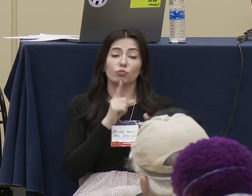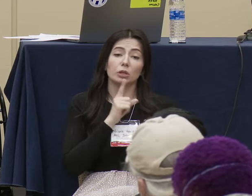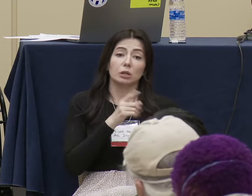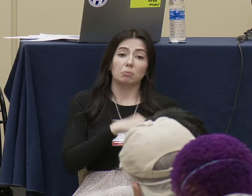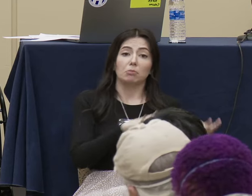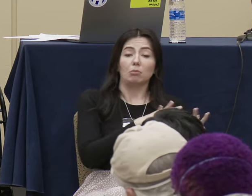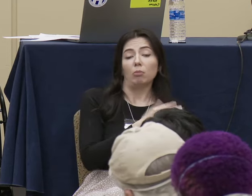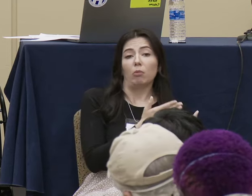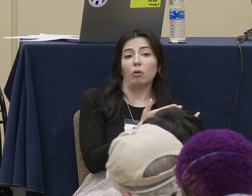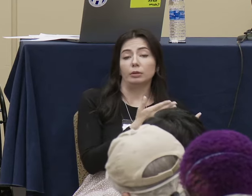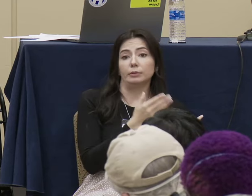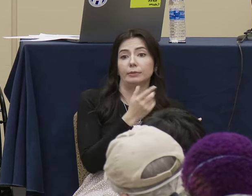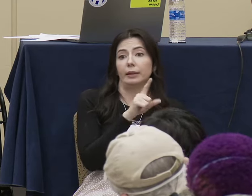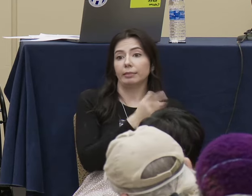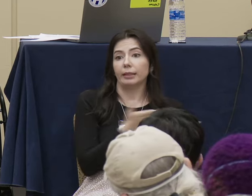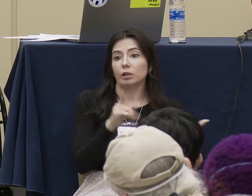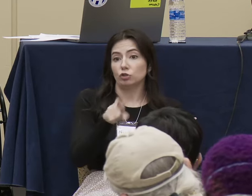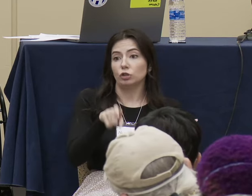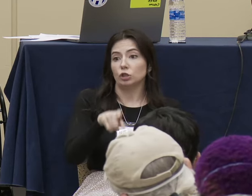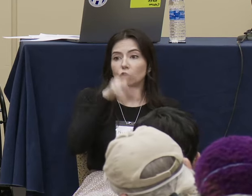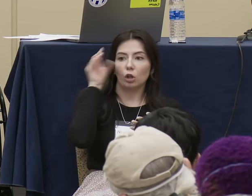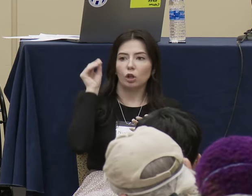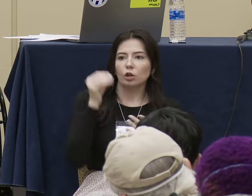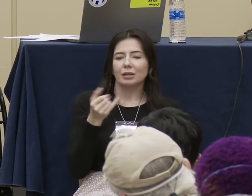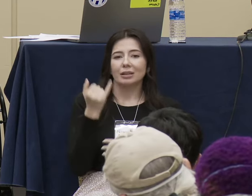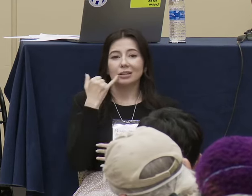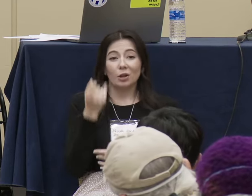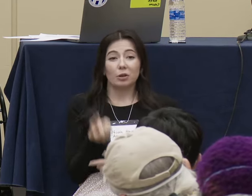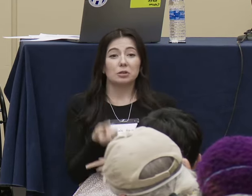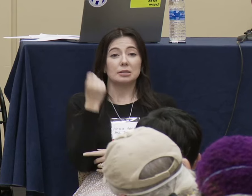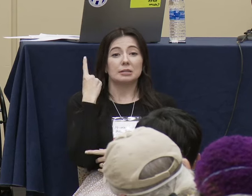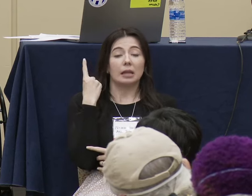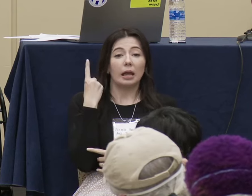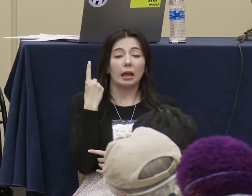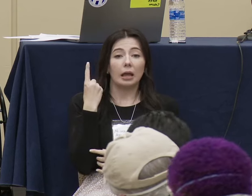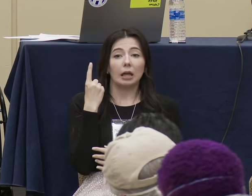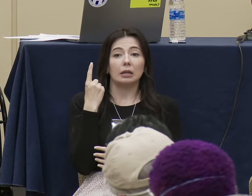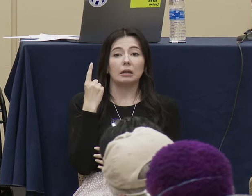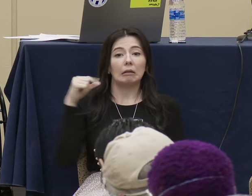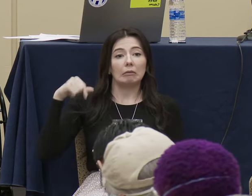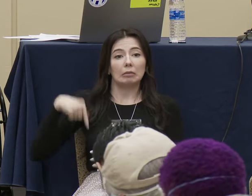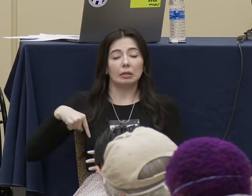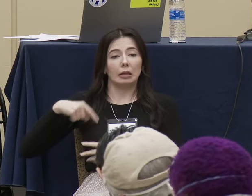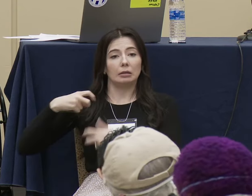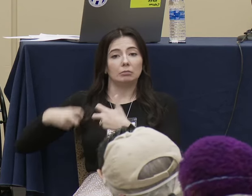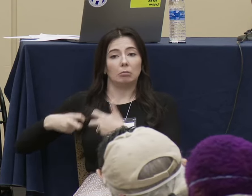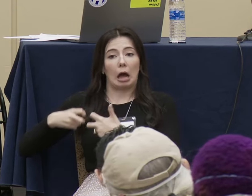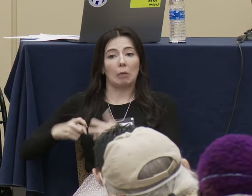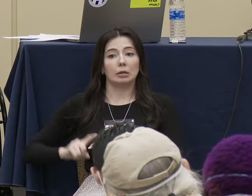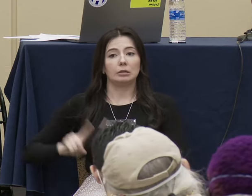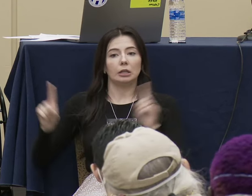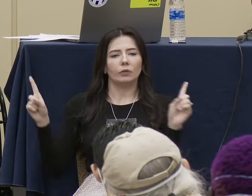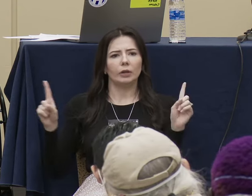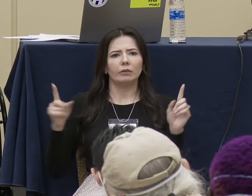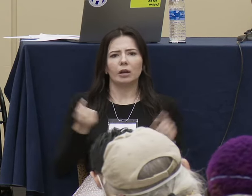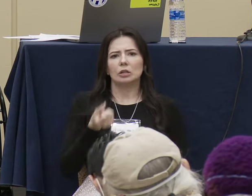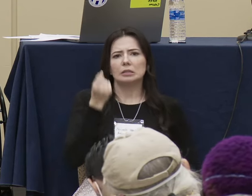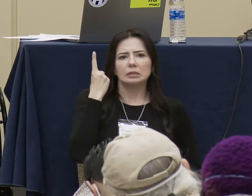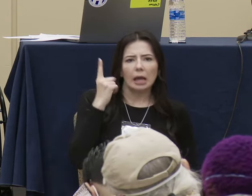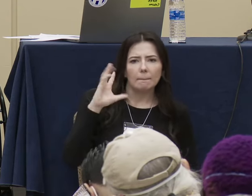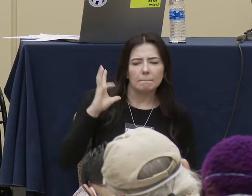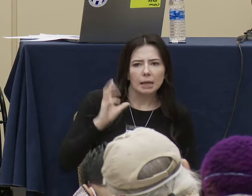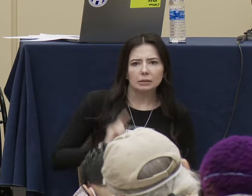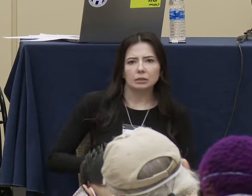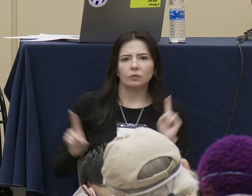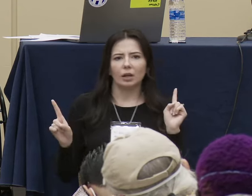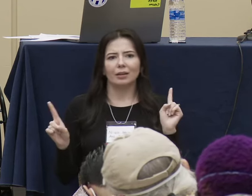from deinstitutionalization too, is like if we understand disability differently and we understand madness differently, then